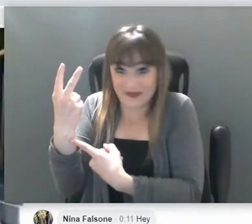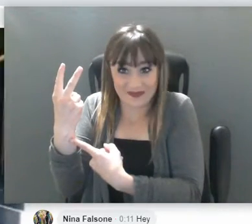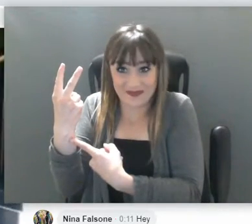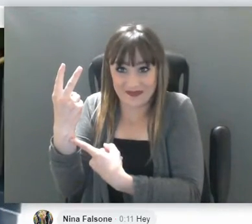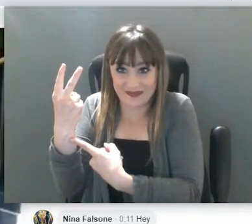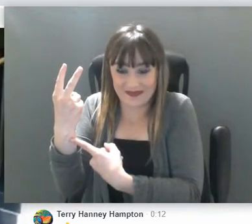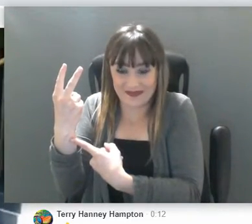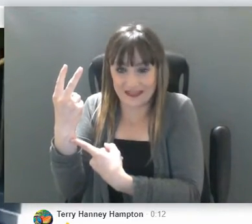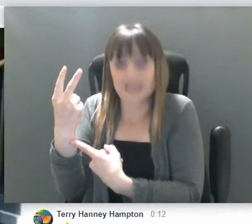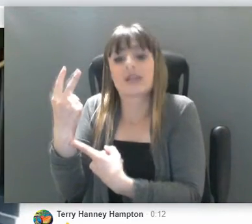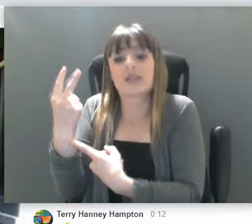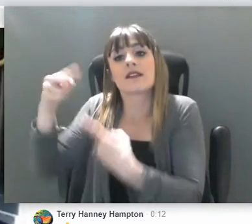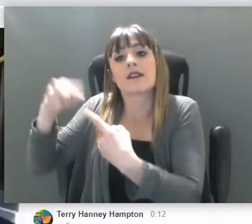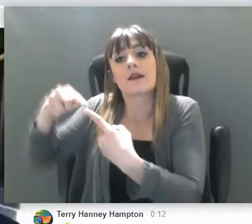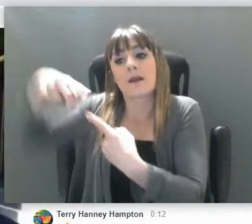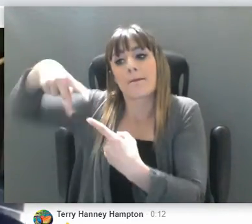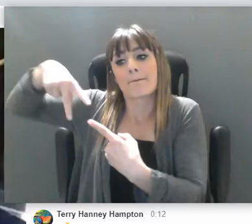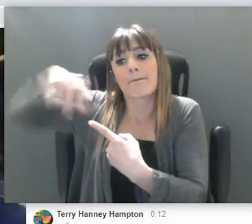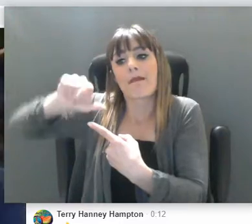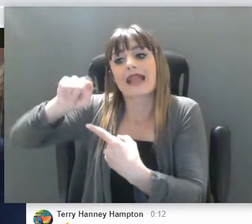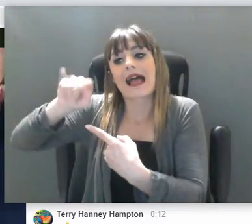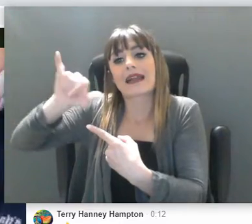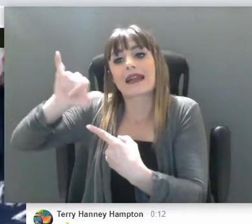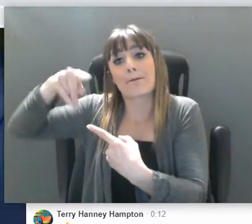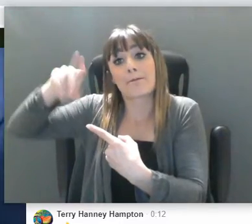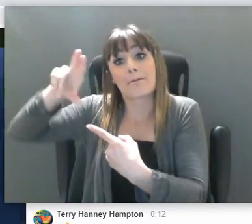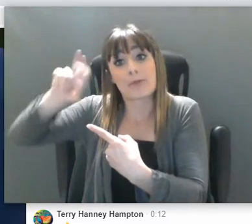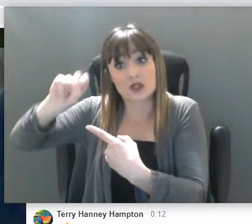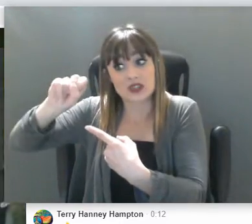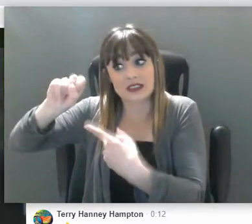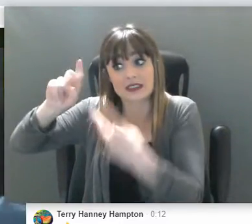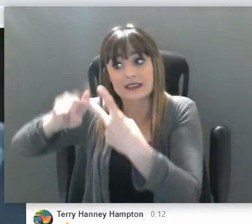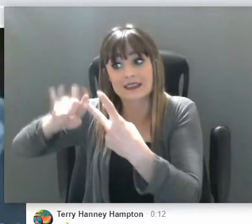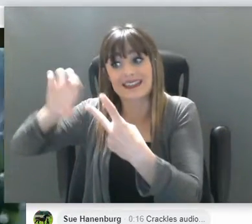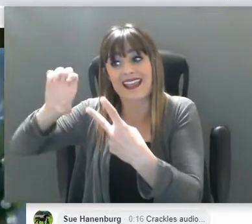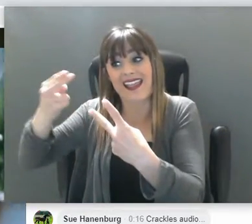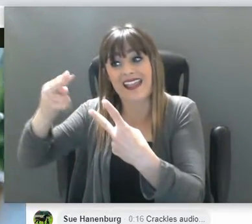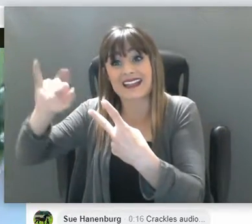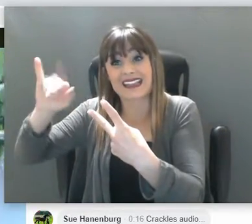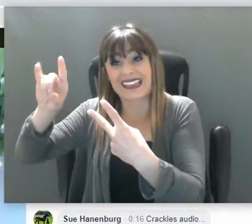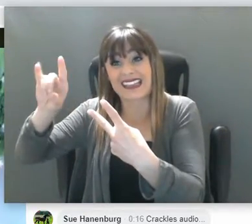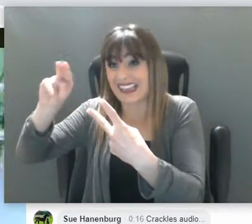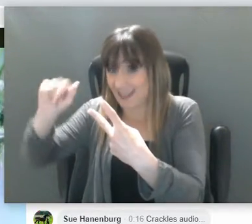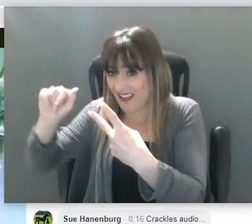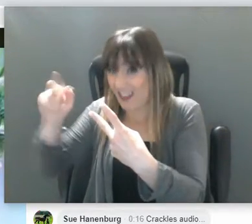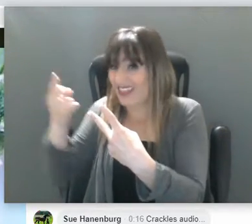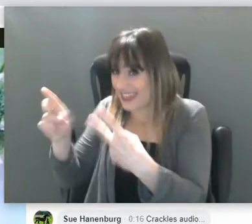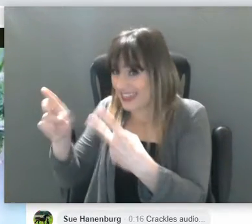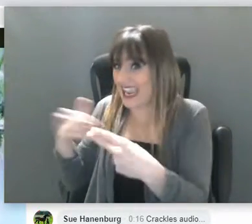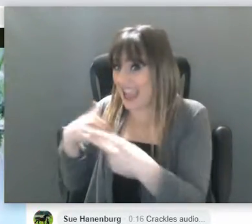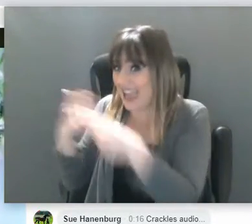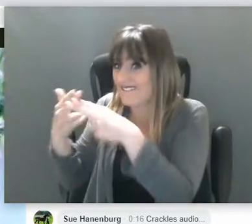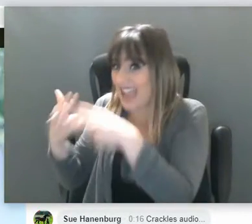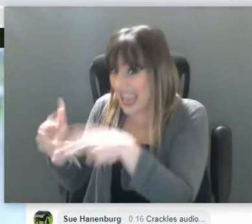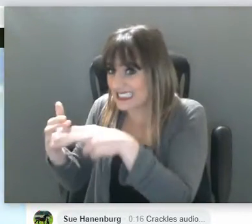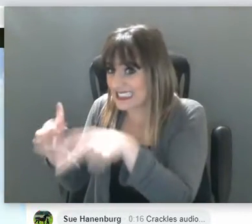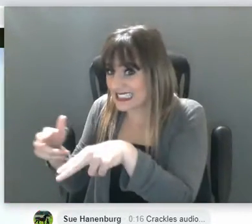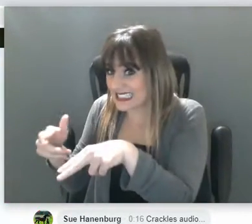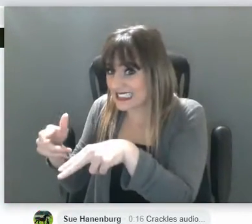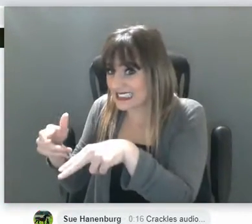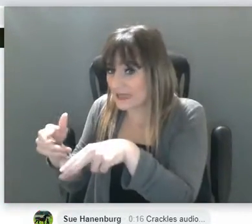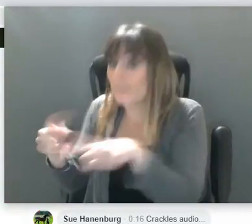and echidnas. They actually lay eggs. But every other mammal, they will lay, or they will have live babies. So they don't come